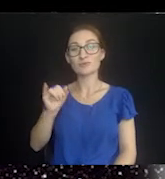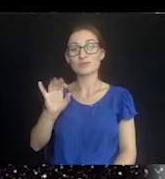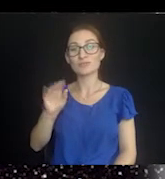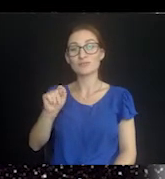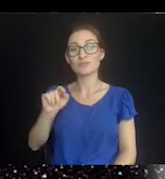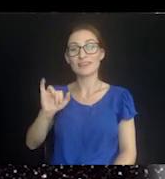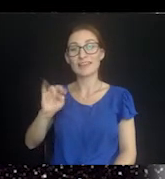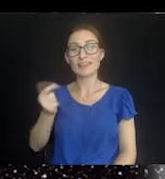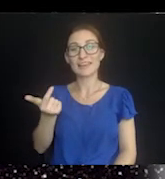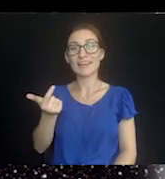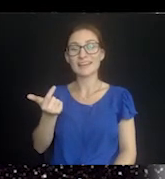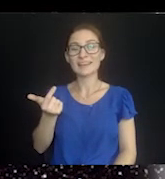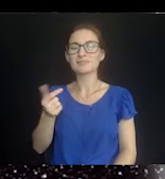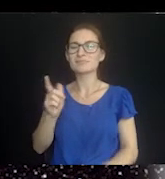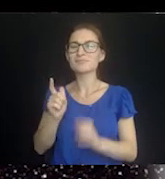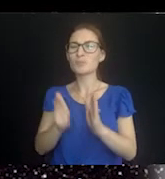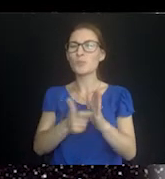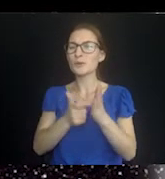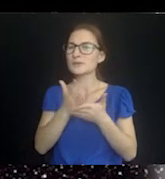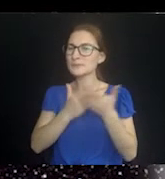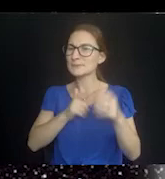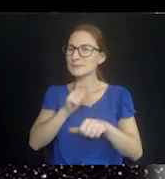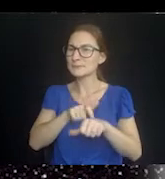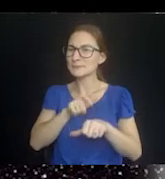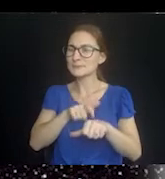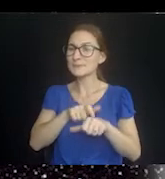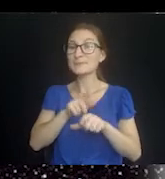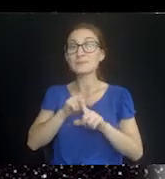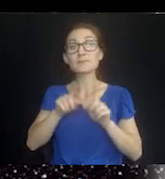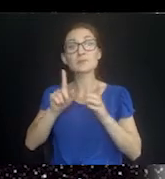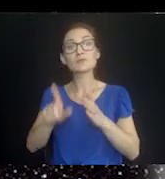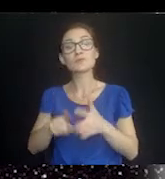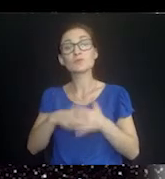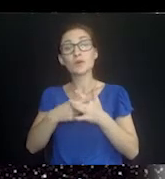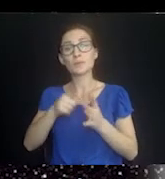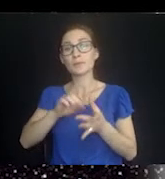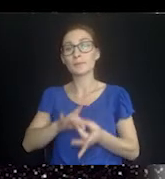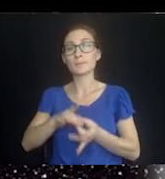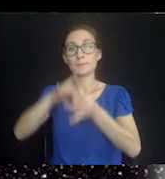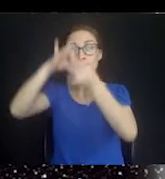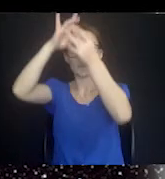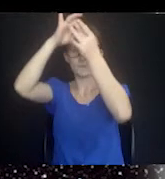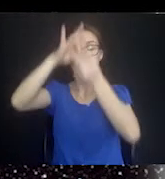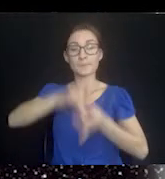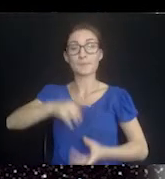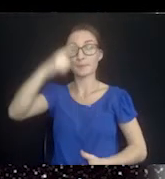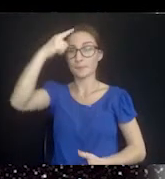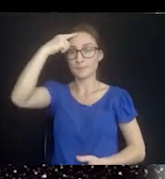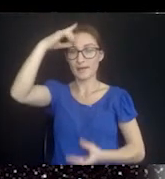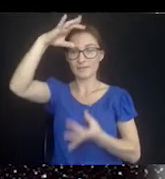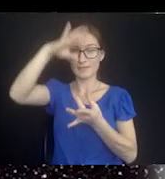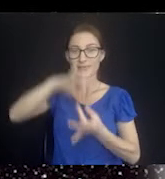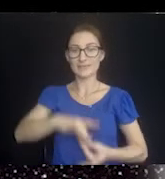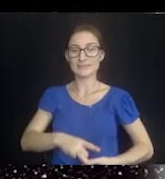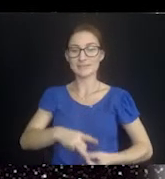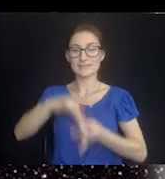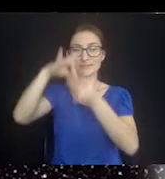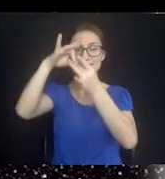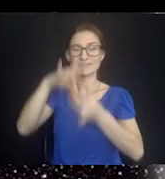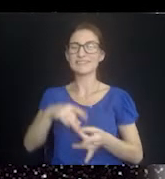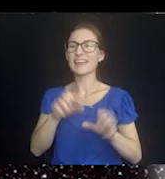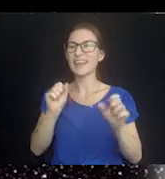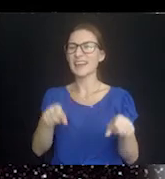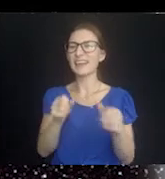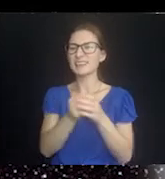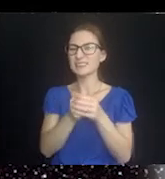call that process brain shifting. So brain shifting takes a little while to learn how to do that, but it starts with very